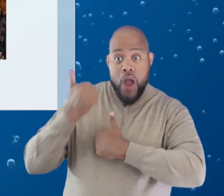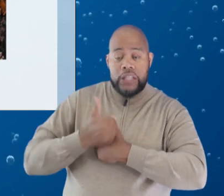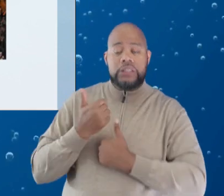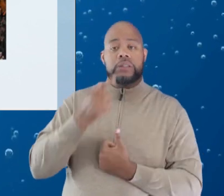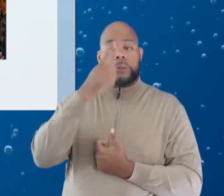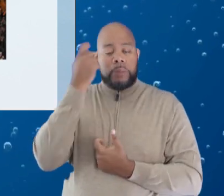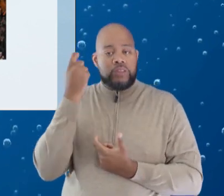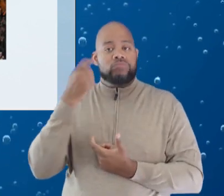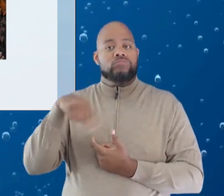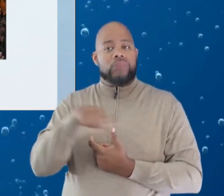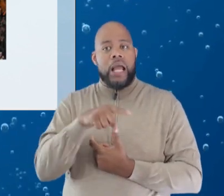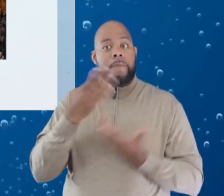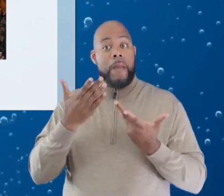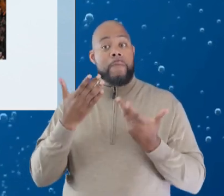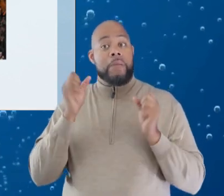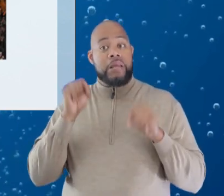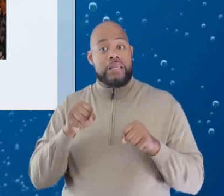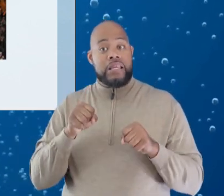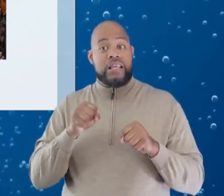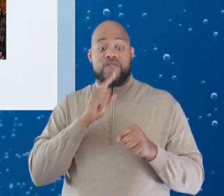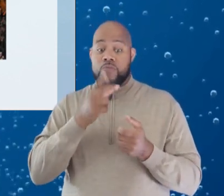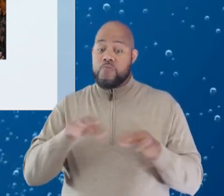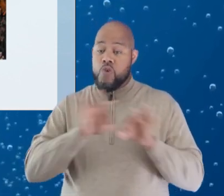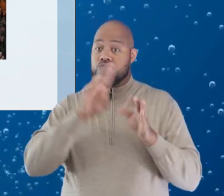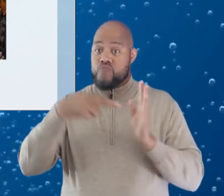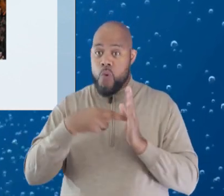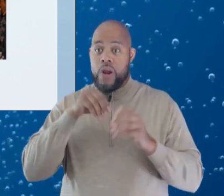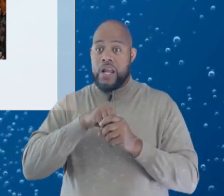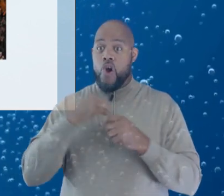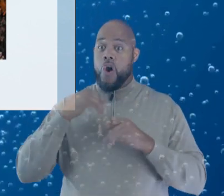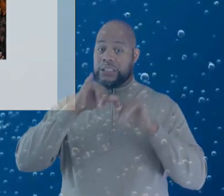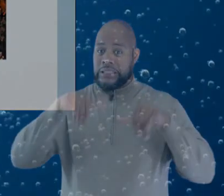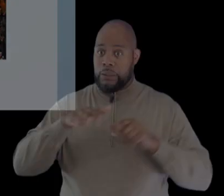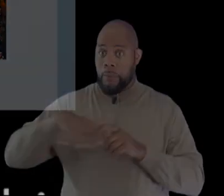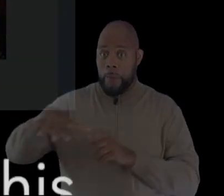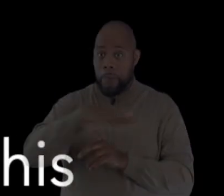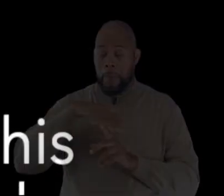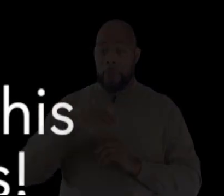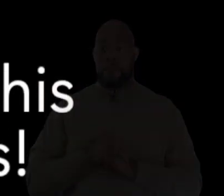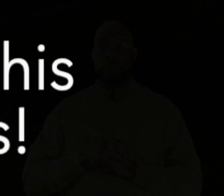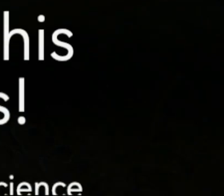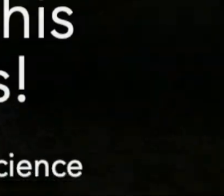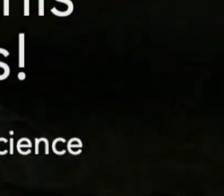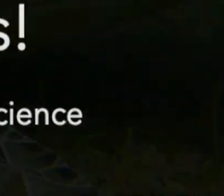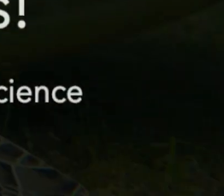or threatened, because they may very well play a very important role in our ecosystem.